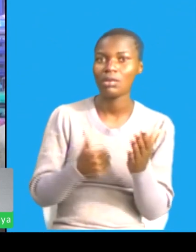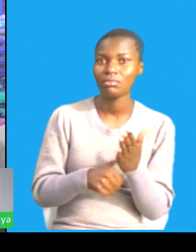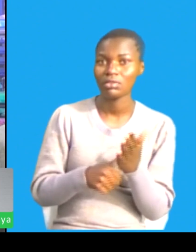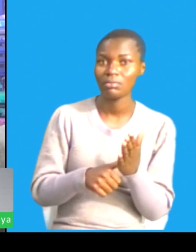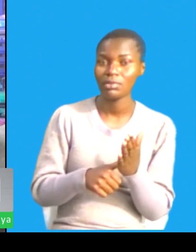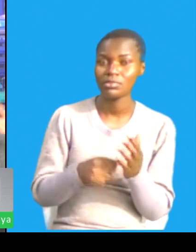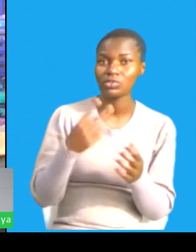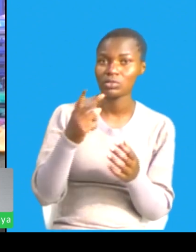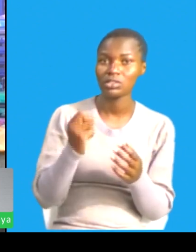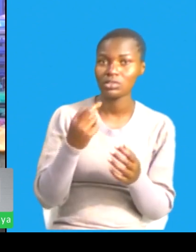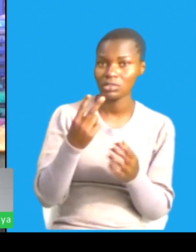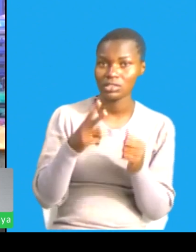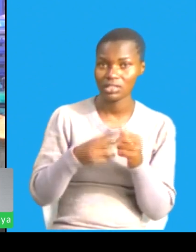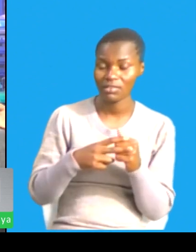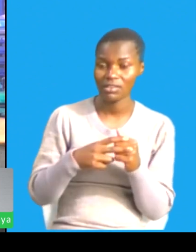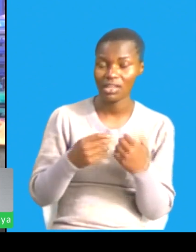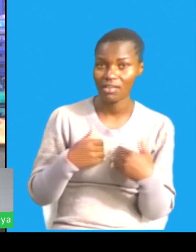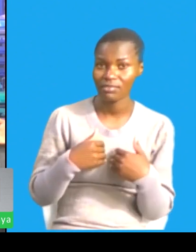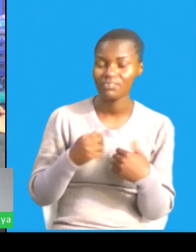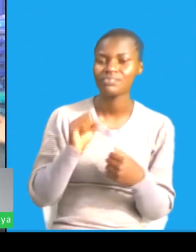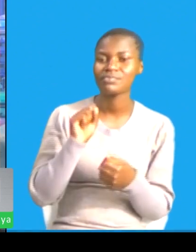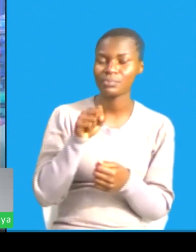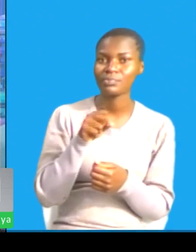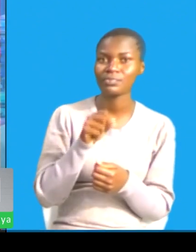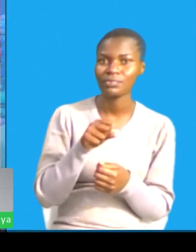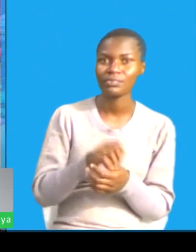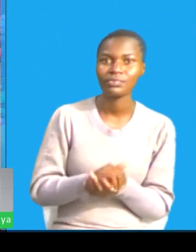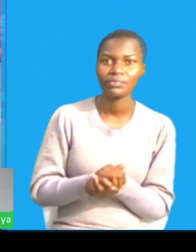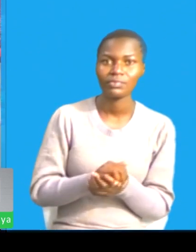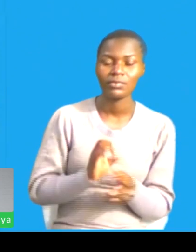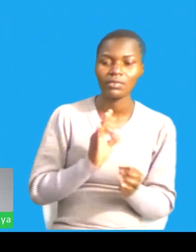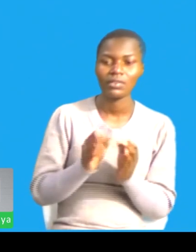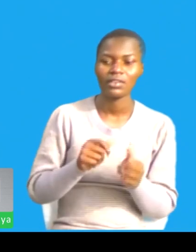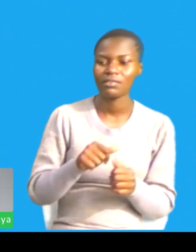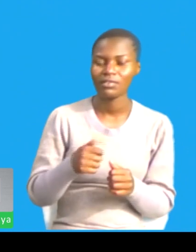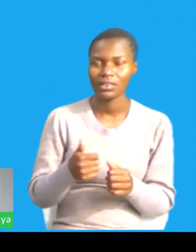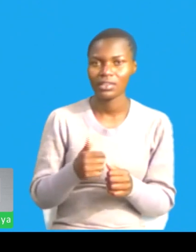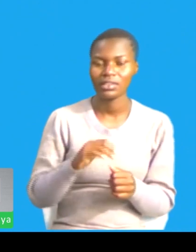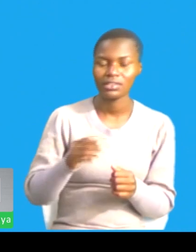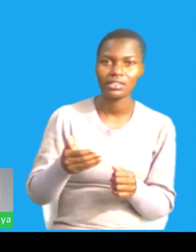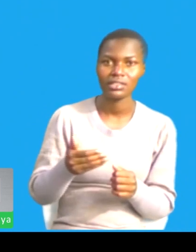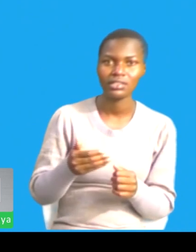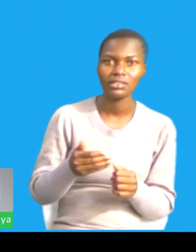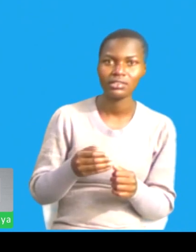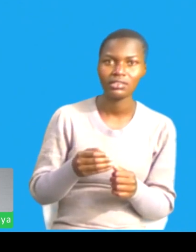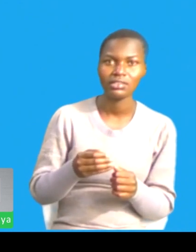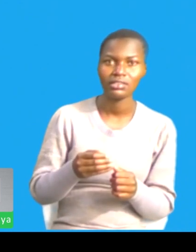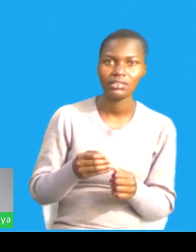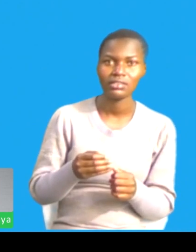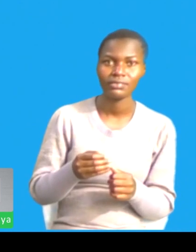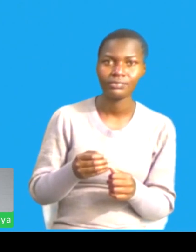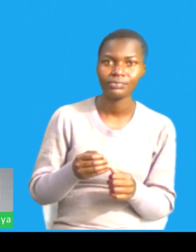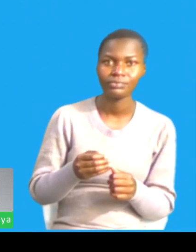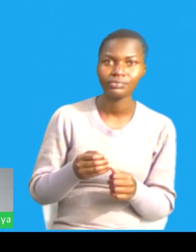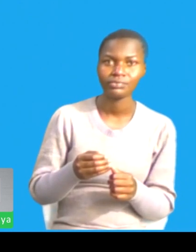Obviously, Jonah, kama kuna pande ingine inaona ni kama haikushughulikiwa, then you see these things will continue. Na ndio nasema kuna need ya negotiation.